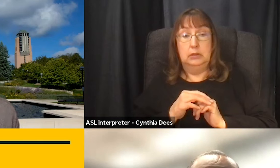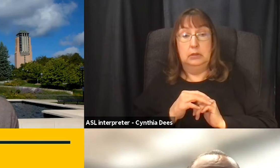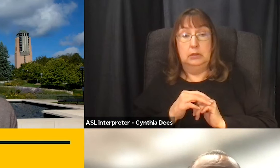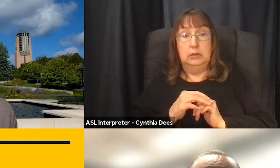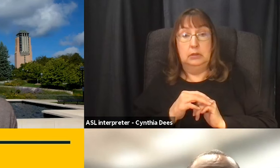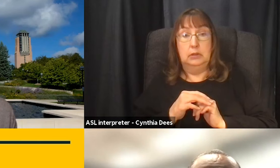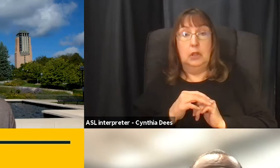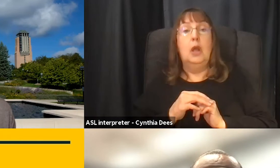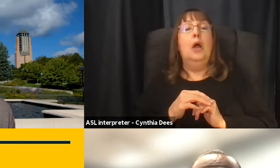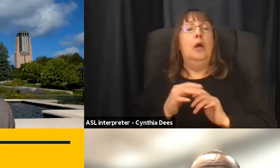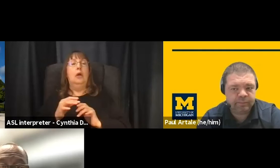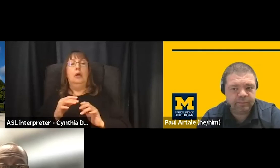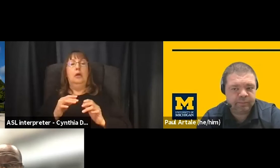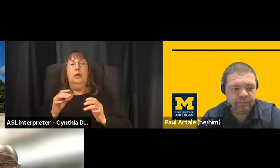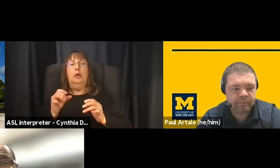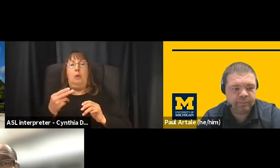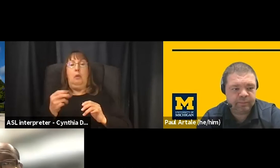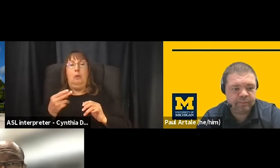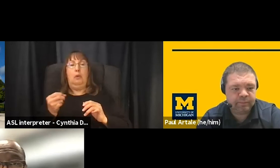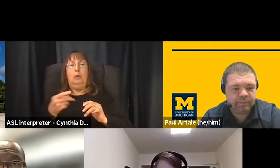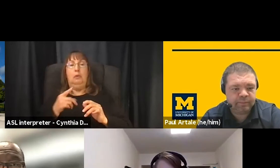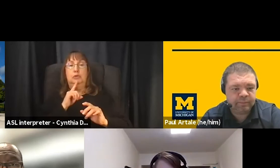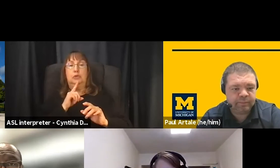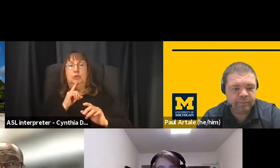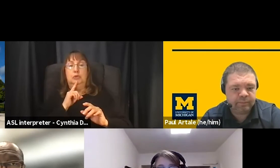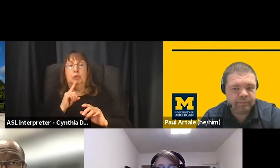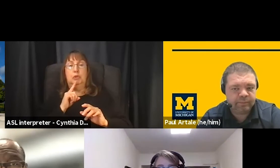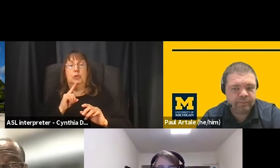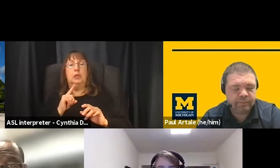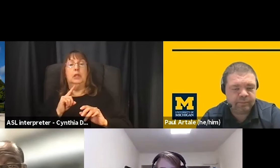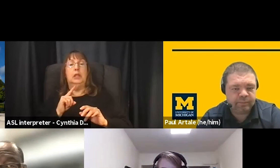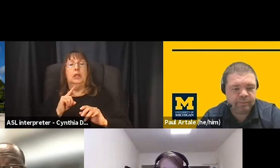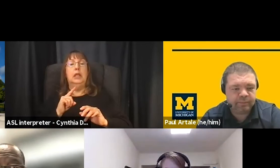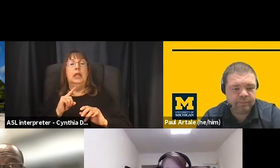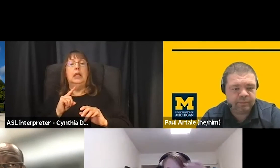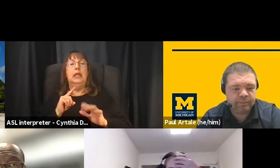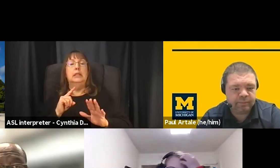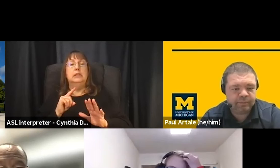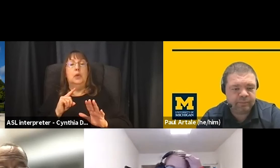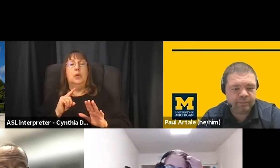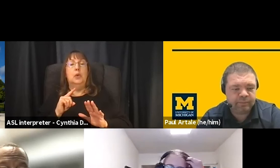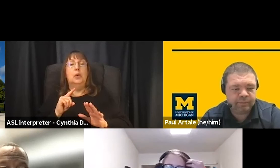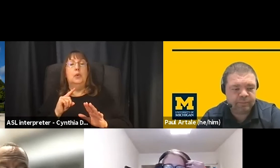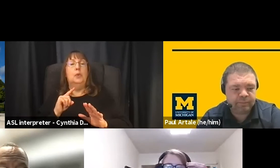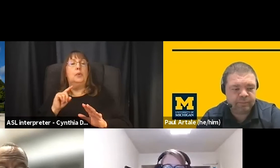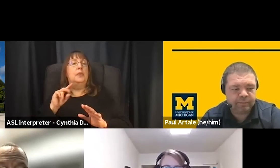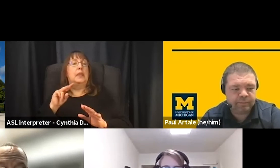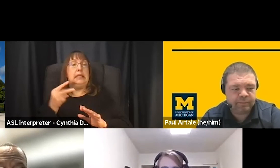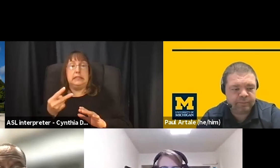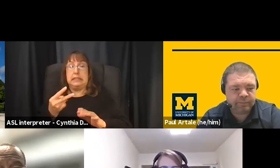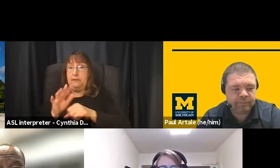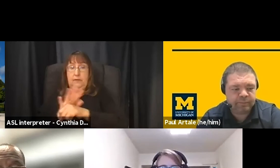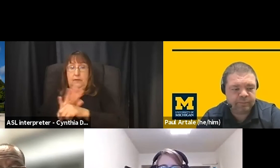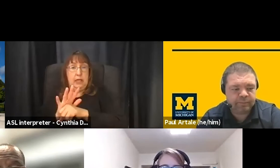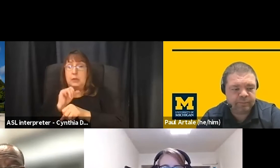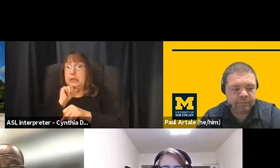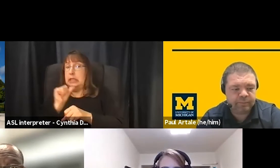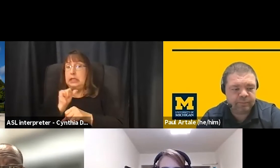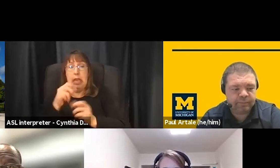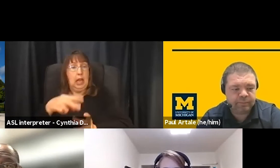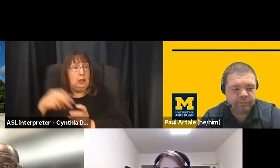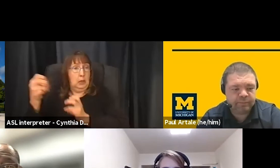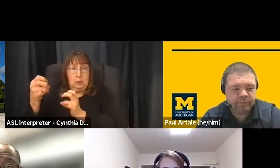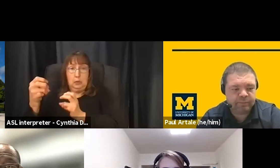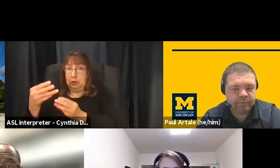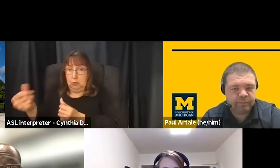Oh, yeah, sure. The second video, the video did not load very smoothly. The